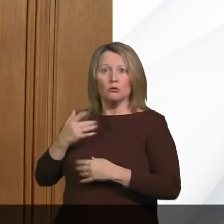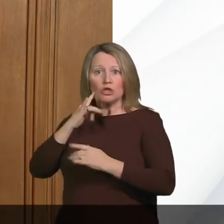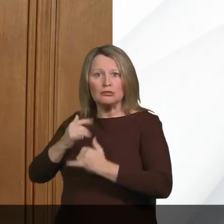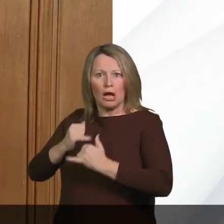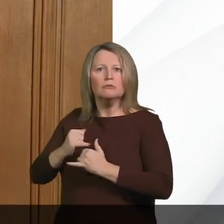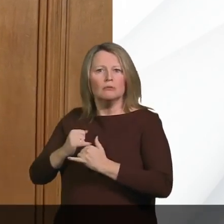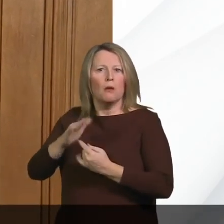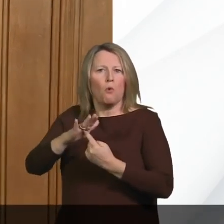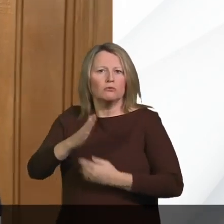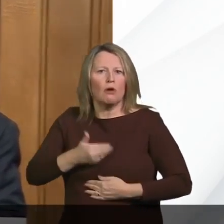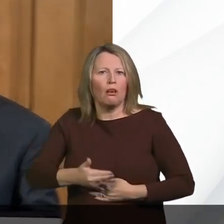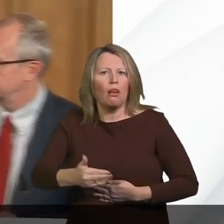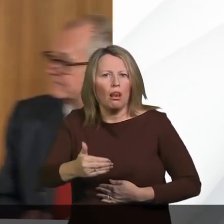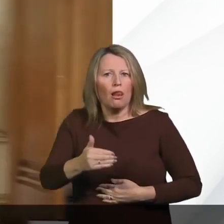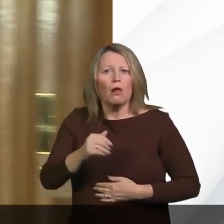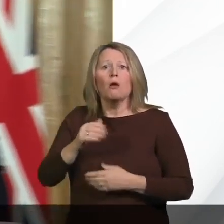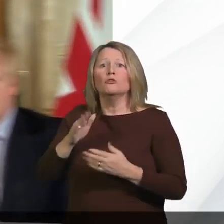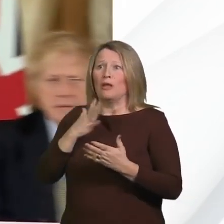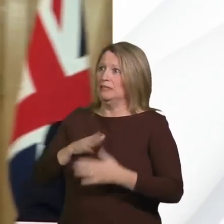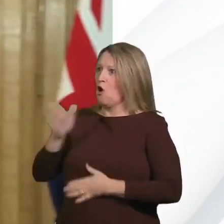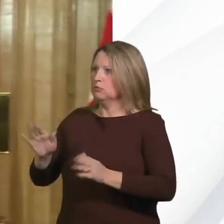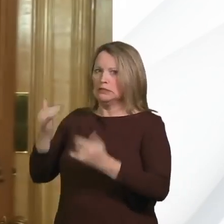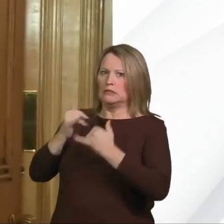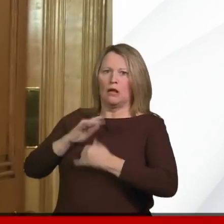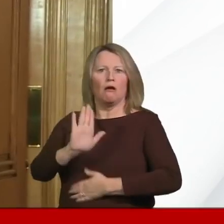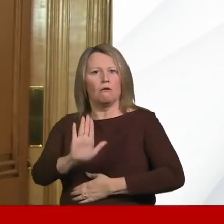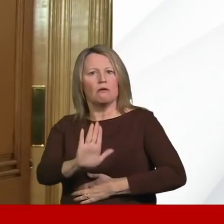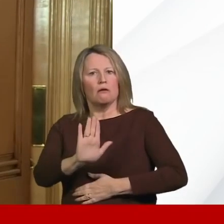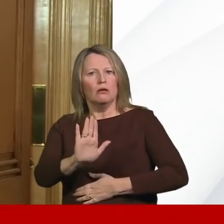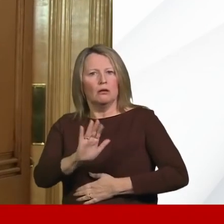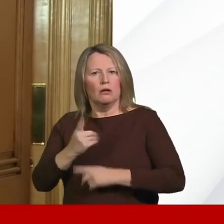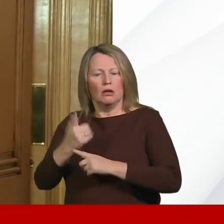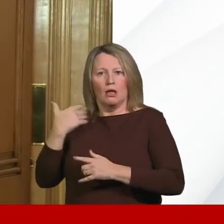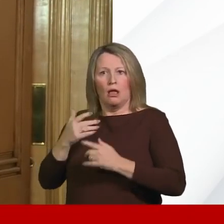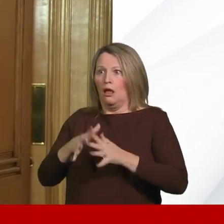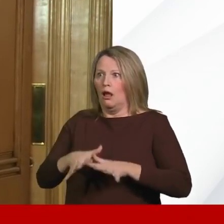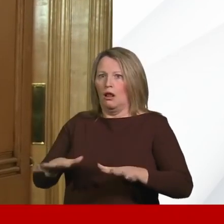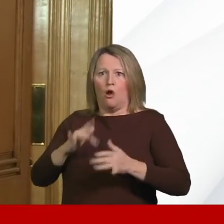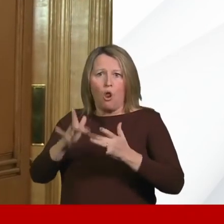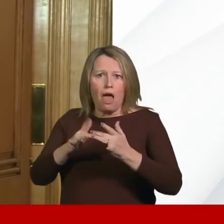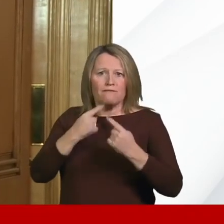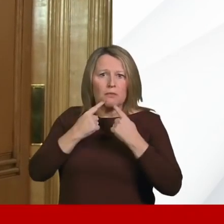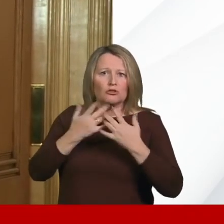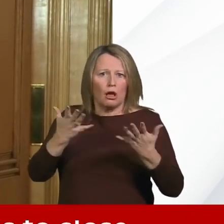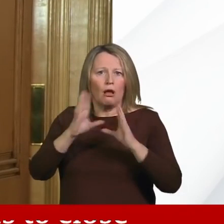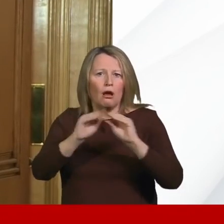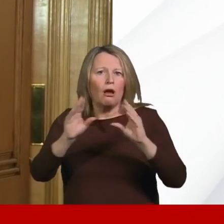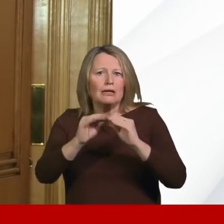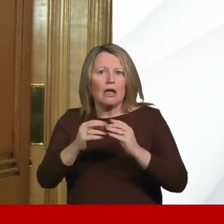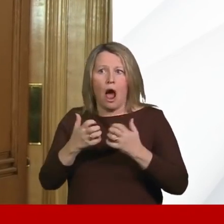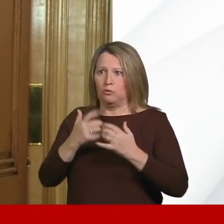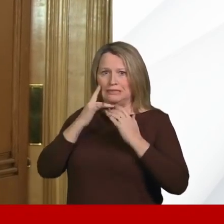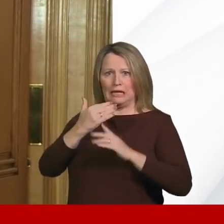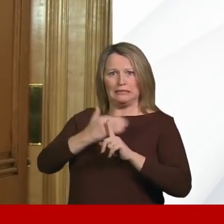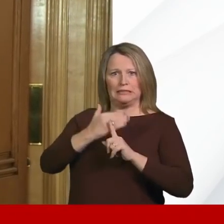know if, Jenny, you want to say anything more about that? Yes, so obviously that reflects, I think, the position that we're in at the moment. We've steeped up our current testing